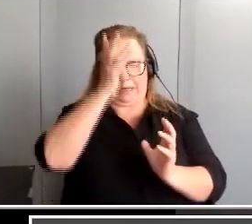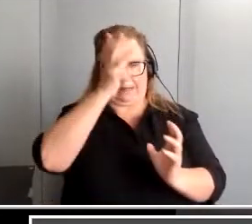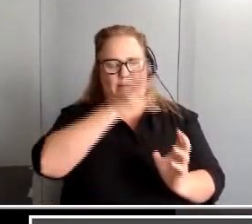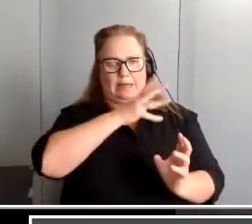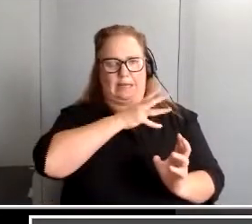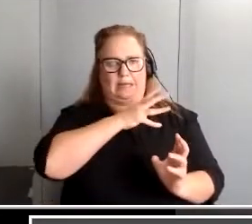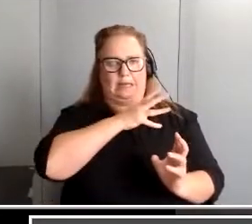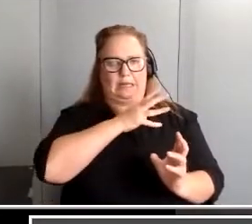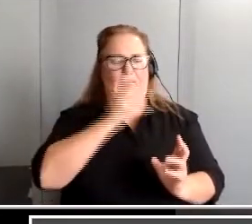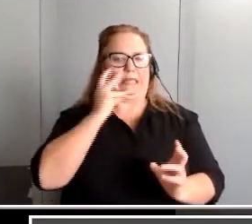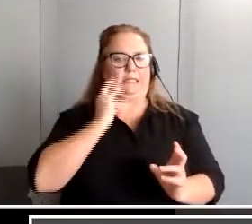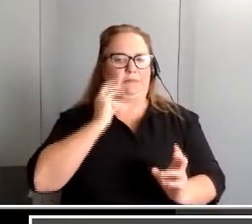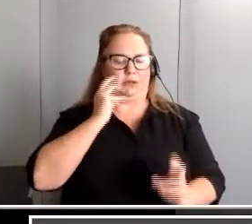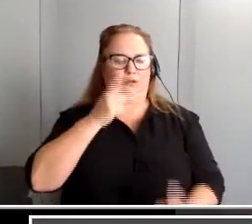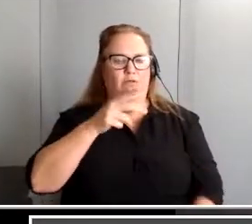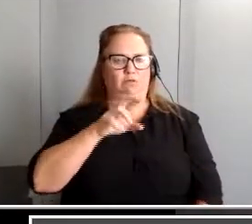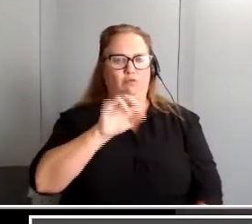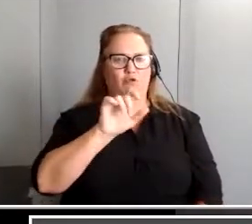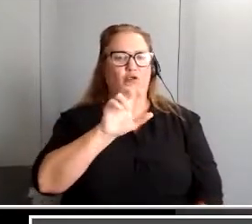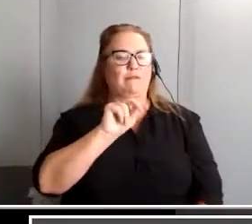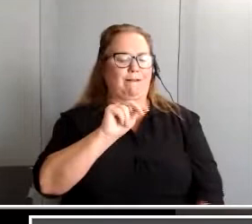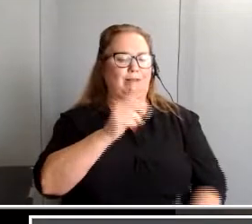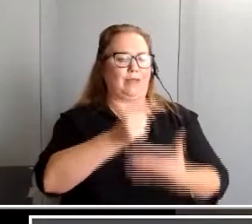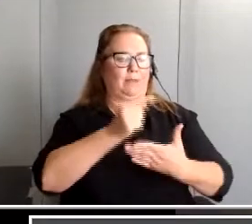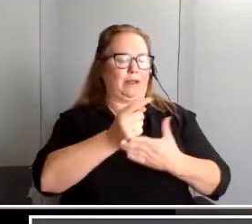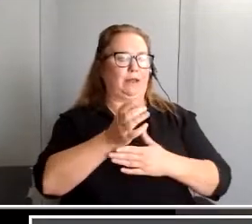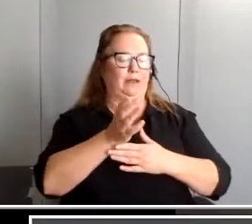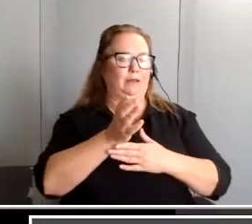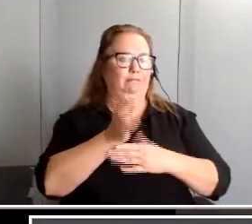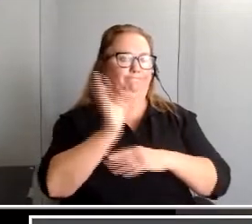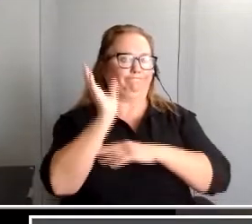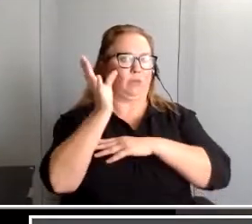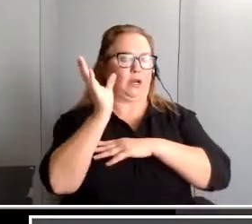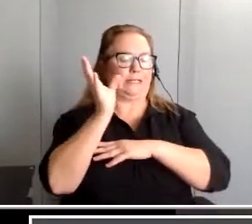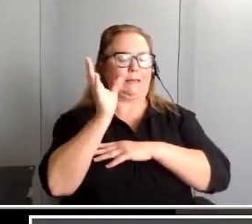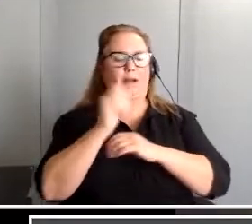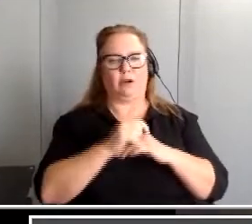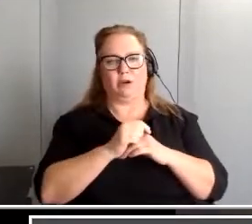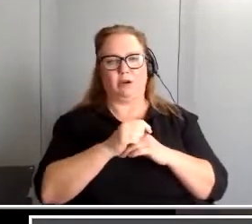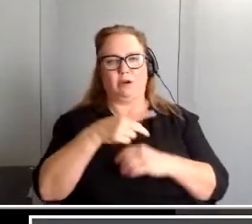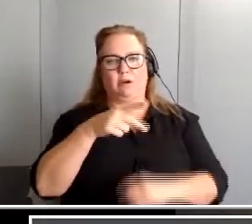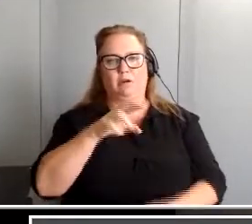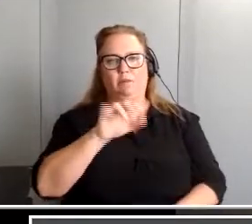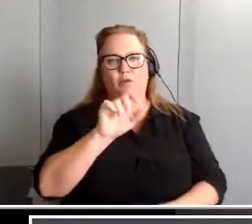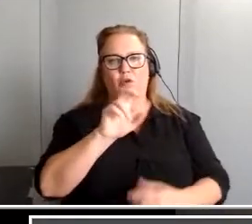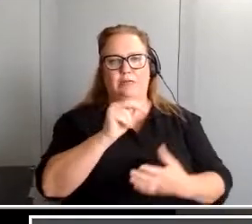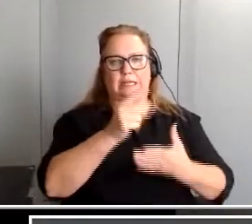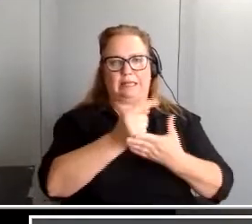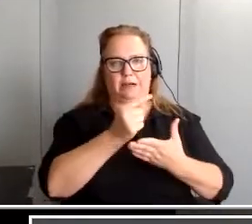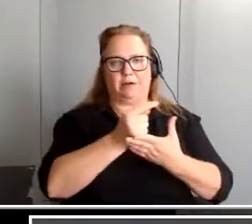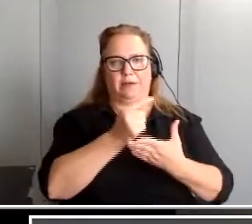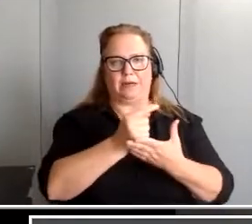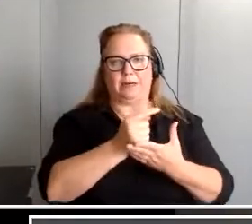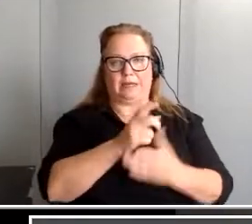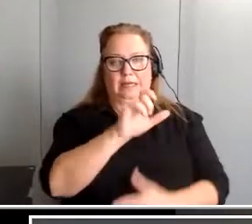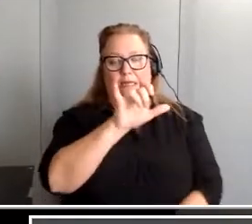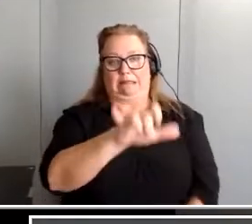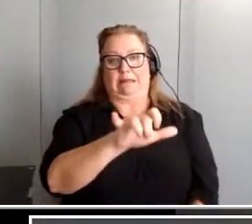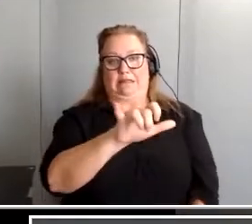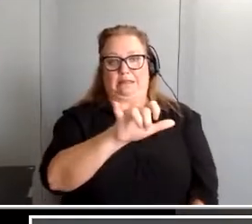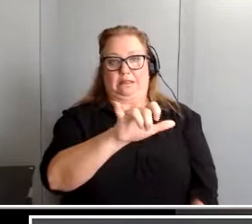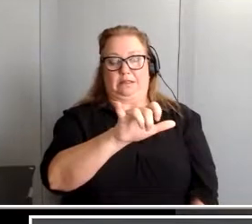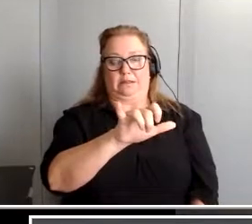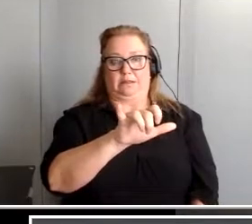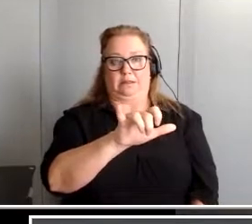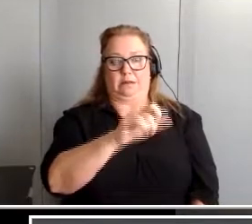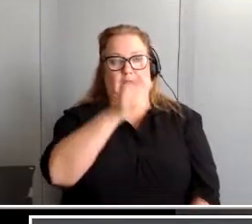been through it and put on a seminar talking about it, the Proton. And that's when I kind